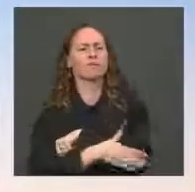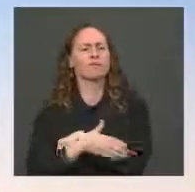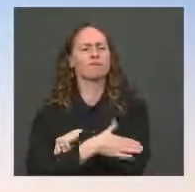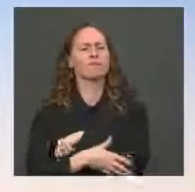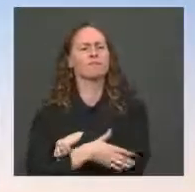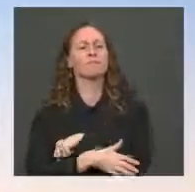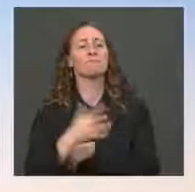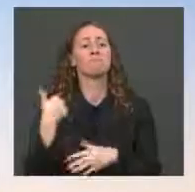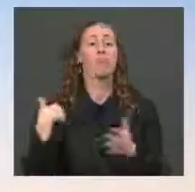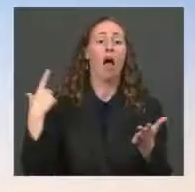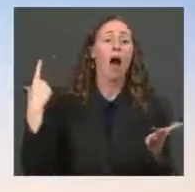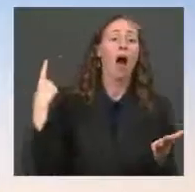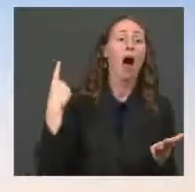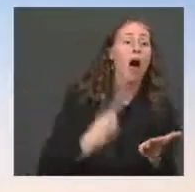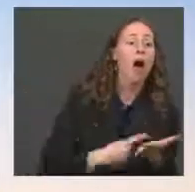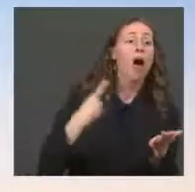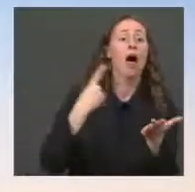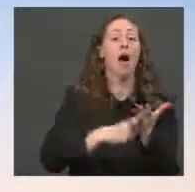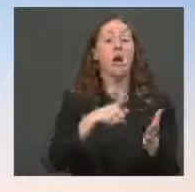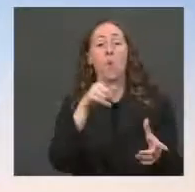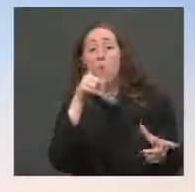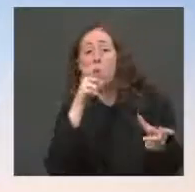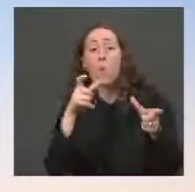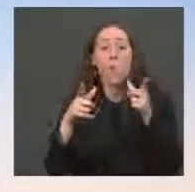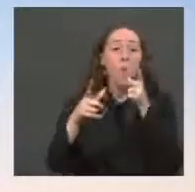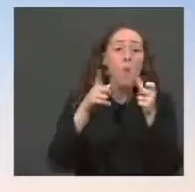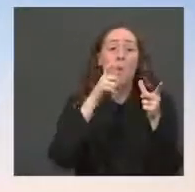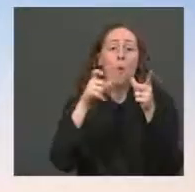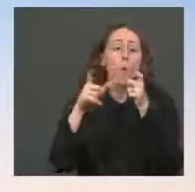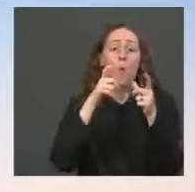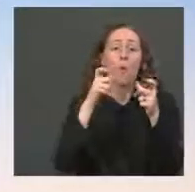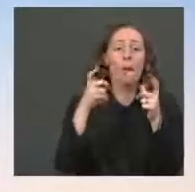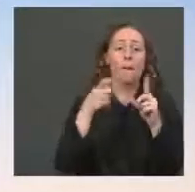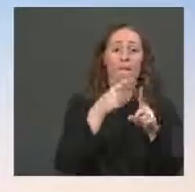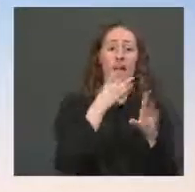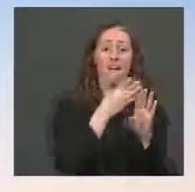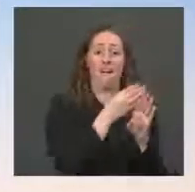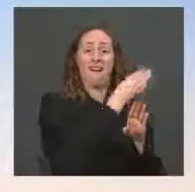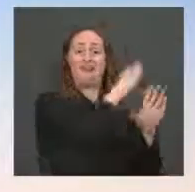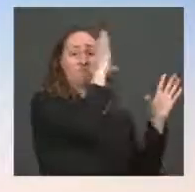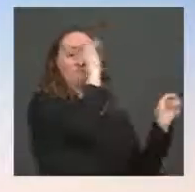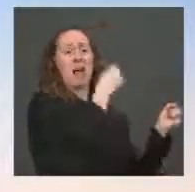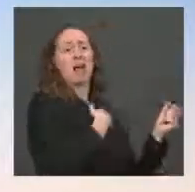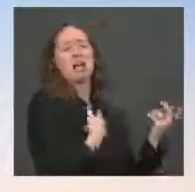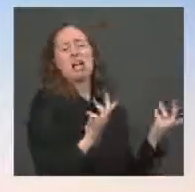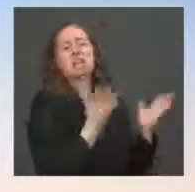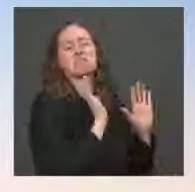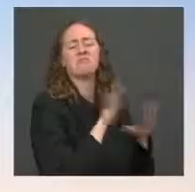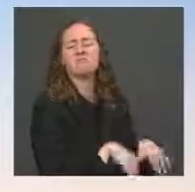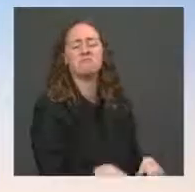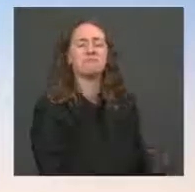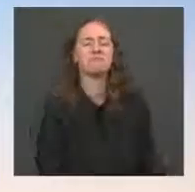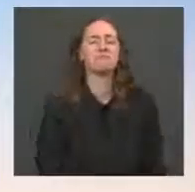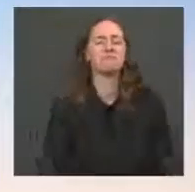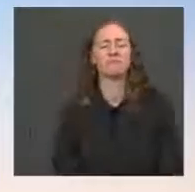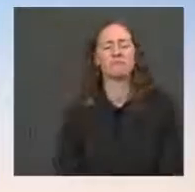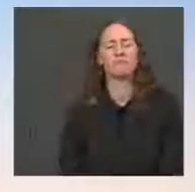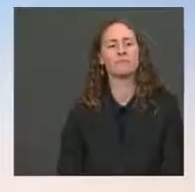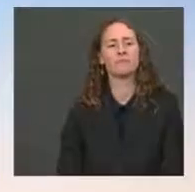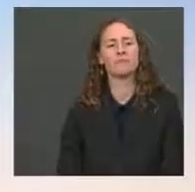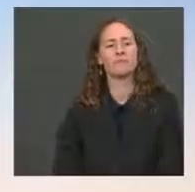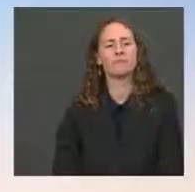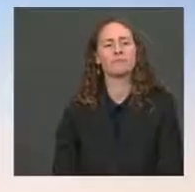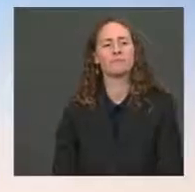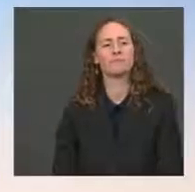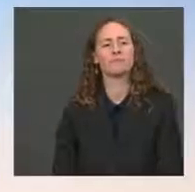to, anonymous, unconfirmed, out-of-context reports from the last administration. And on the Blinken hearings, mm-hmm. I know the Secretary of Defense was invited to the